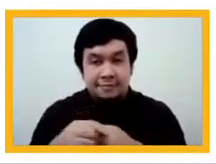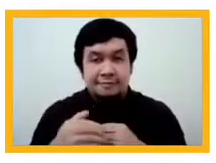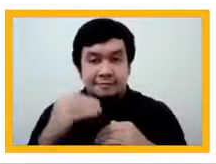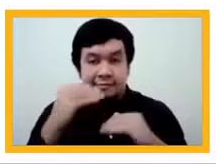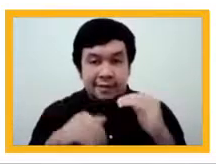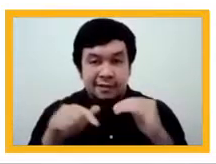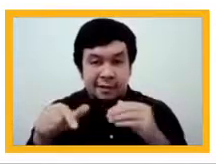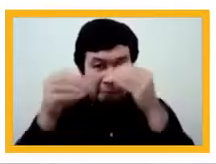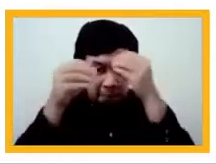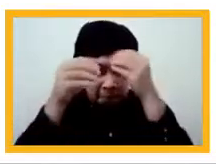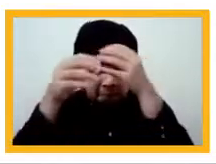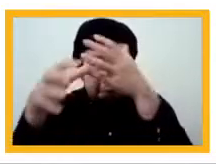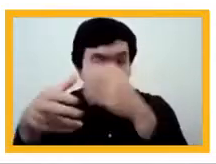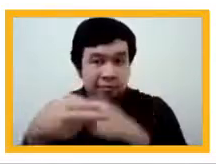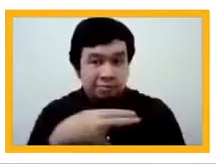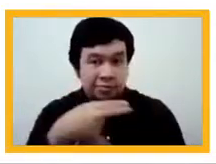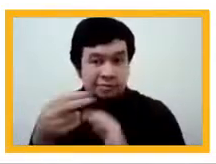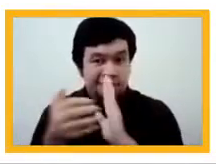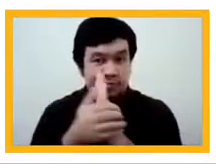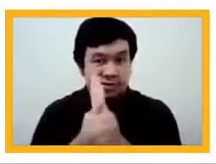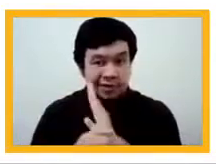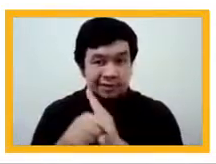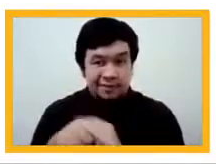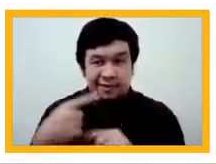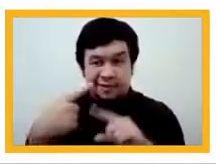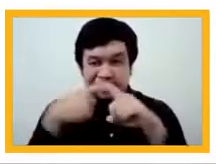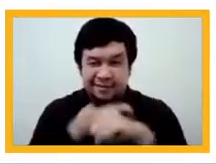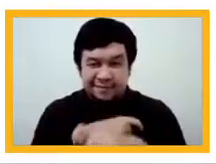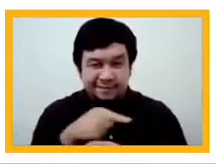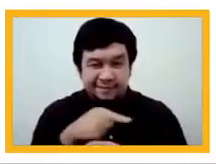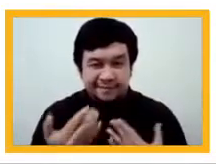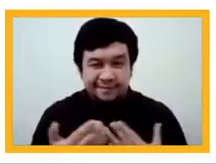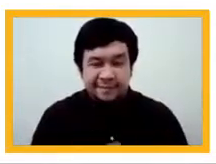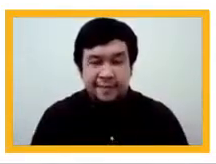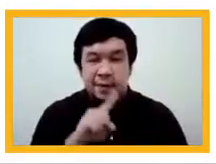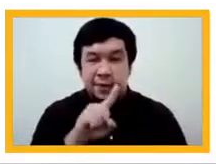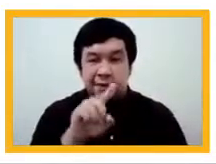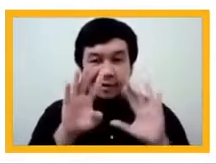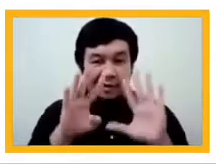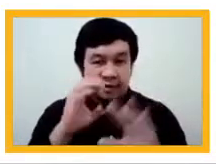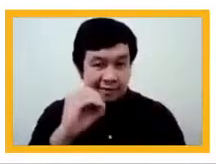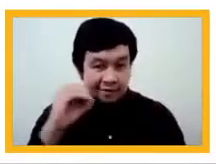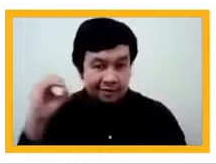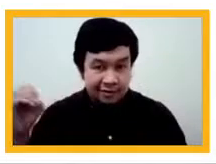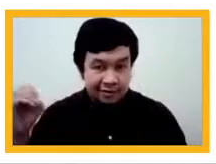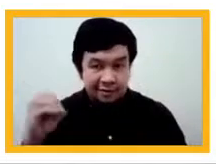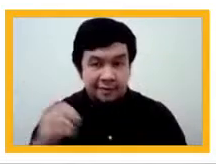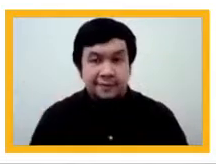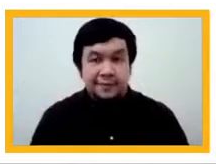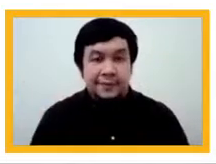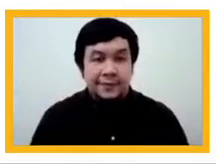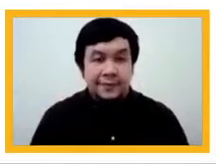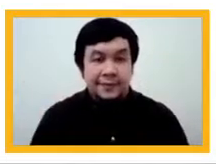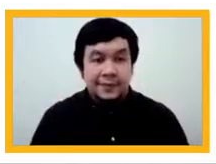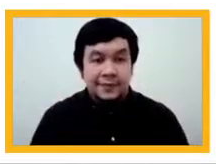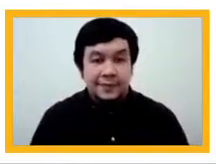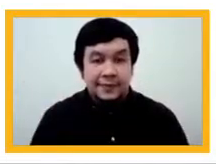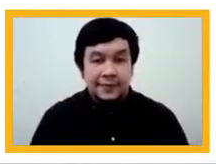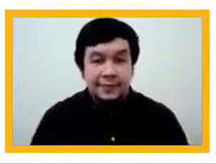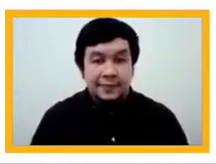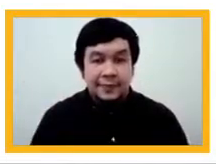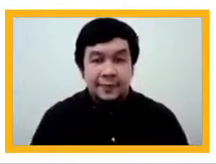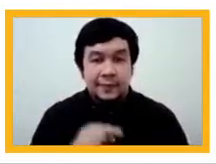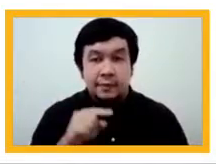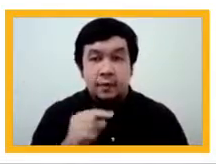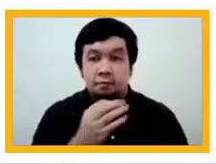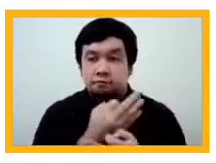Several acts in the mid-19th century granted freedom of the trade to free masters who had no relationship with the